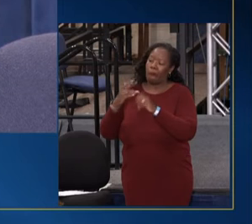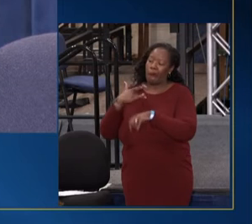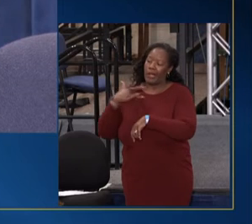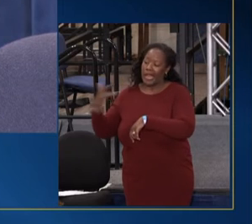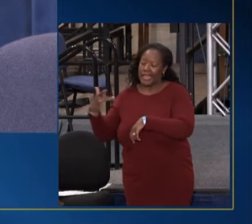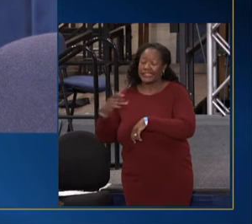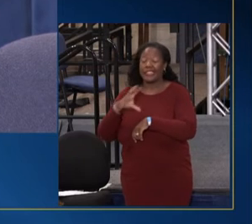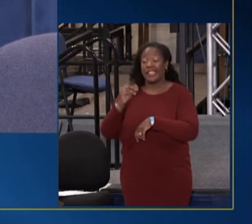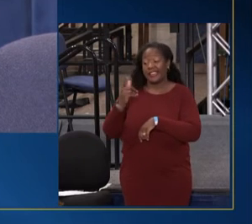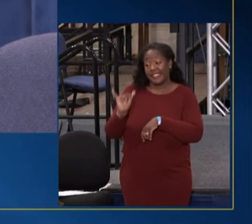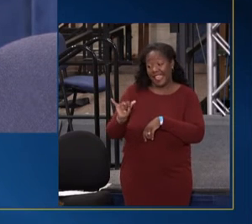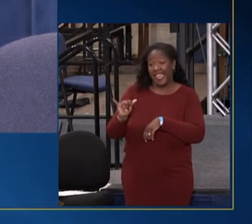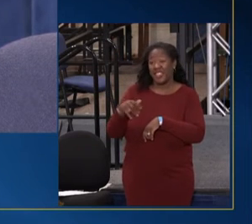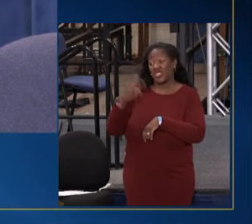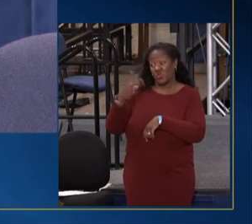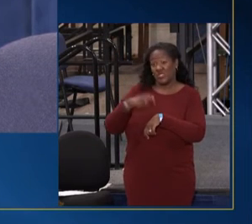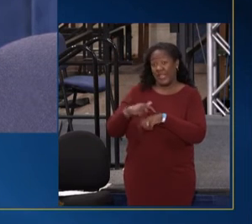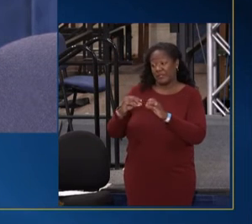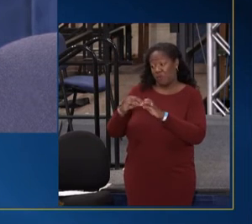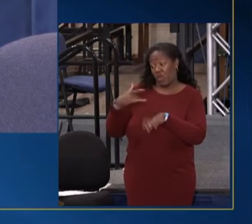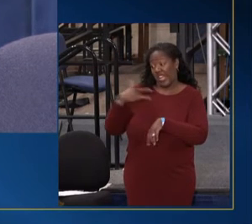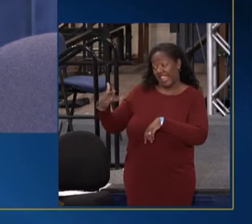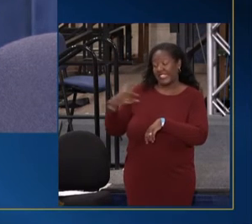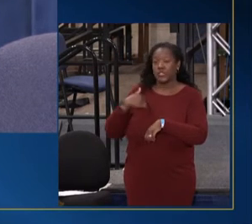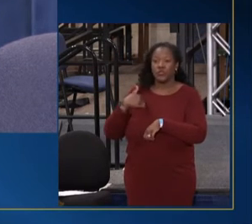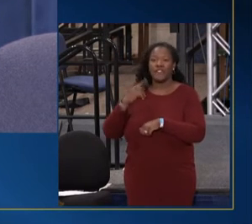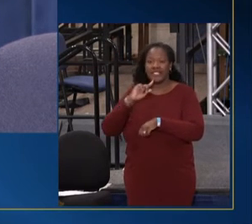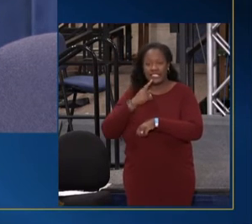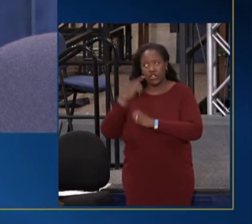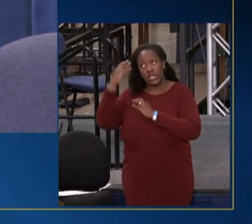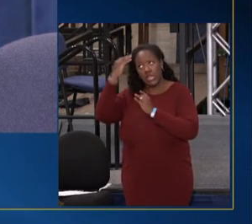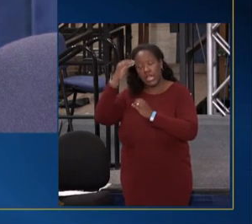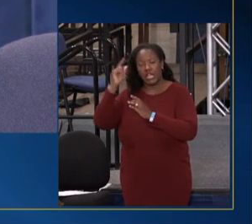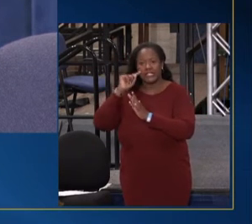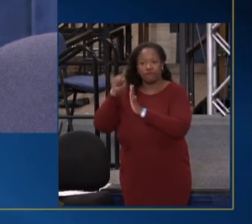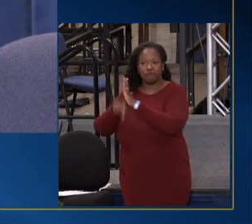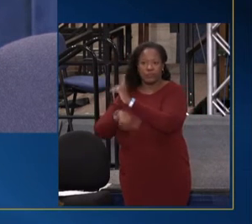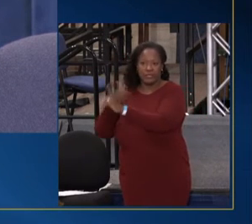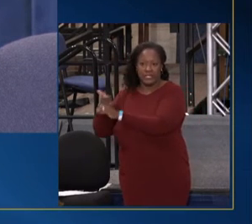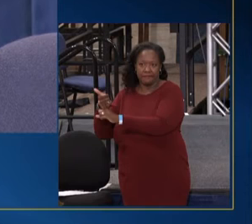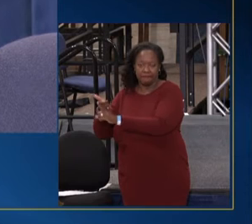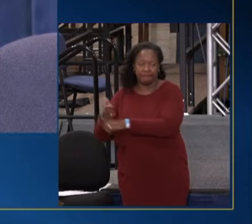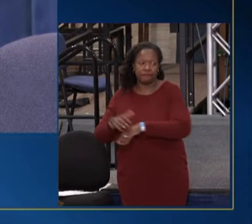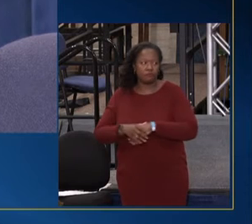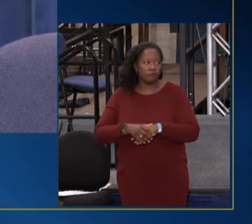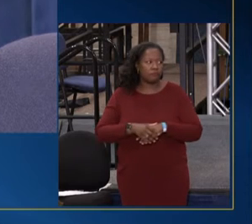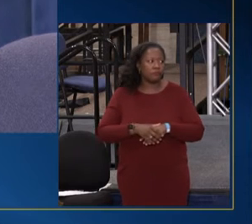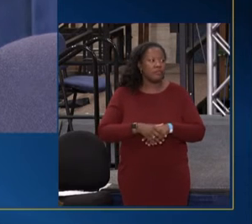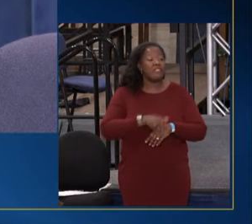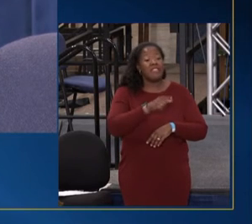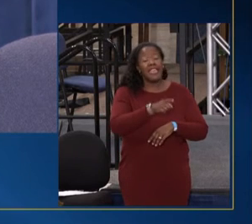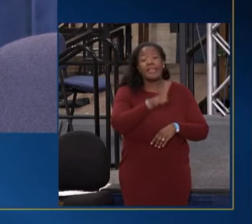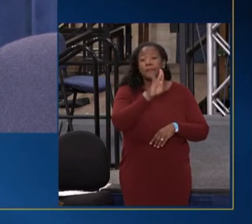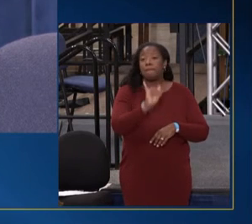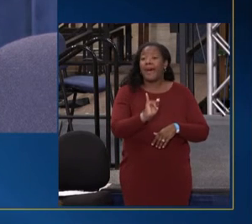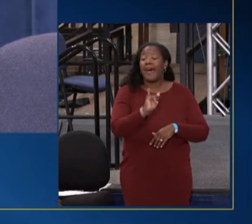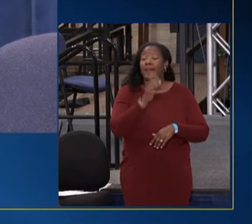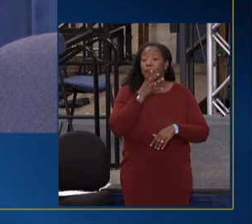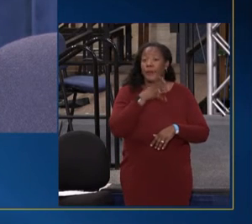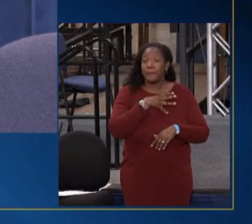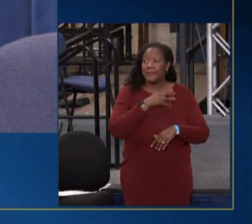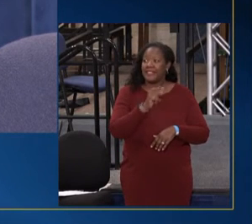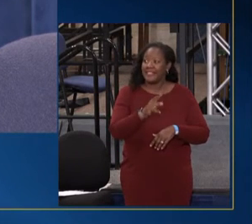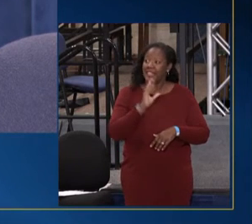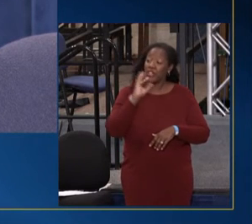likely as straight males to have serious thoughts of suicide. And the prevalence among bisexual females was six